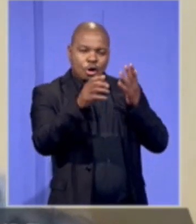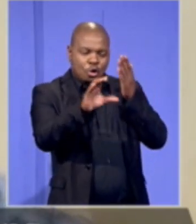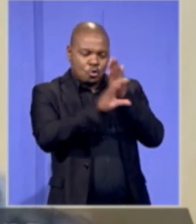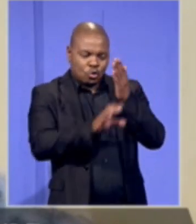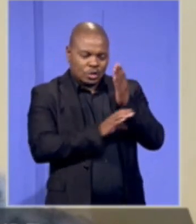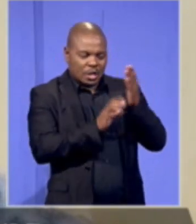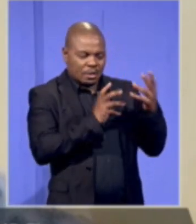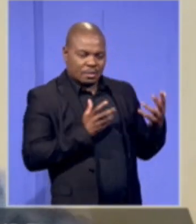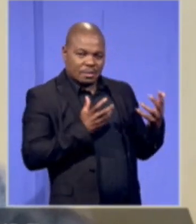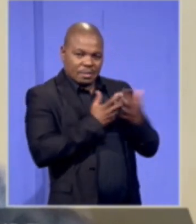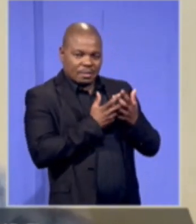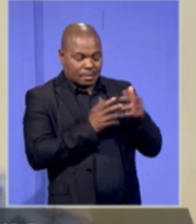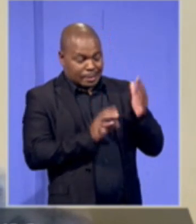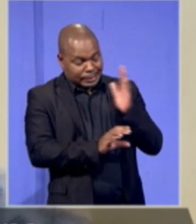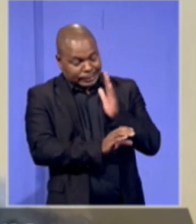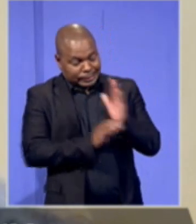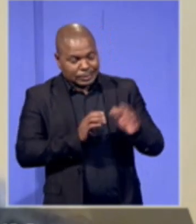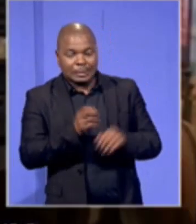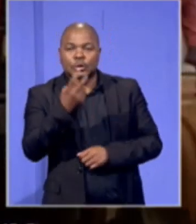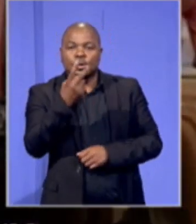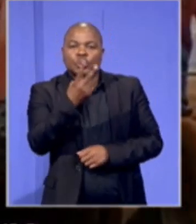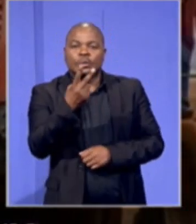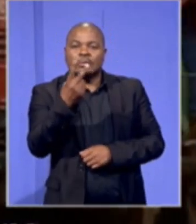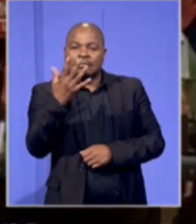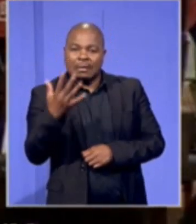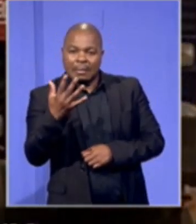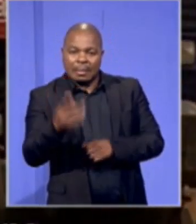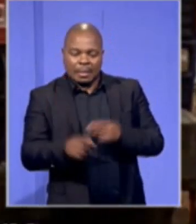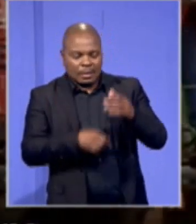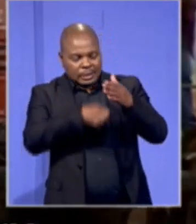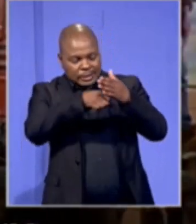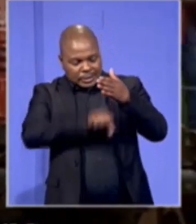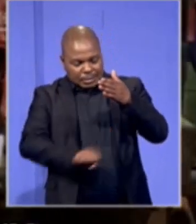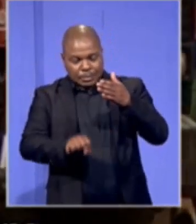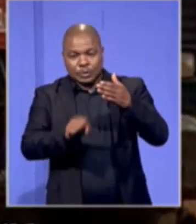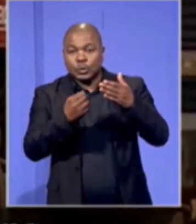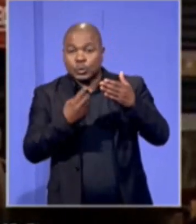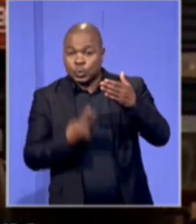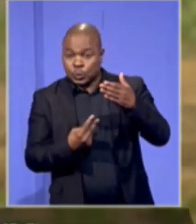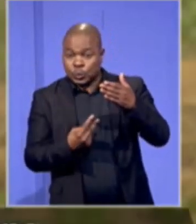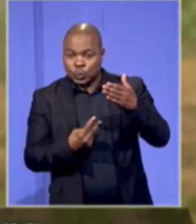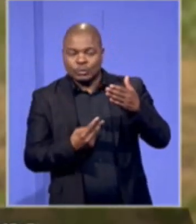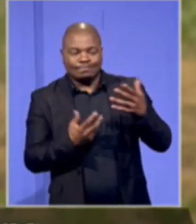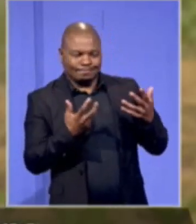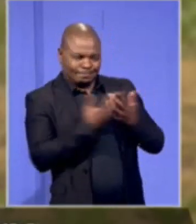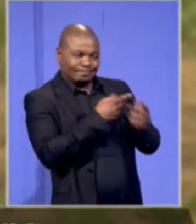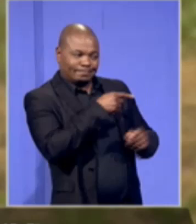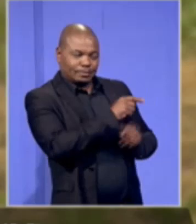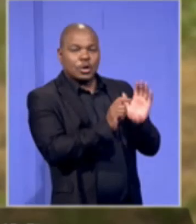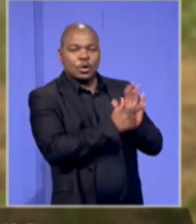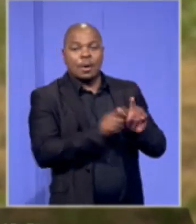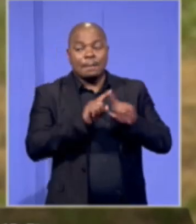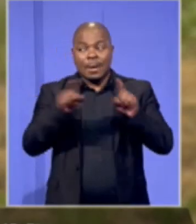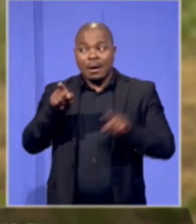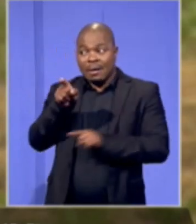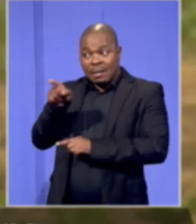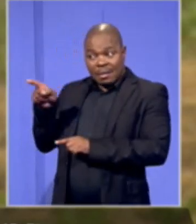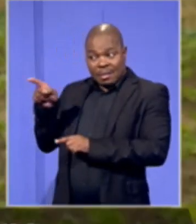ya 25 le karolwana ya bobedi ya yona jwale ba bona e le